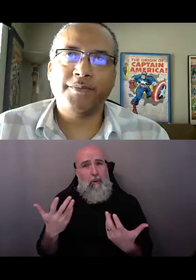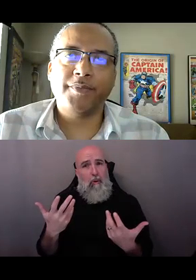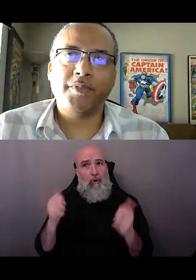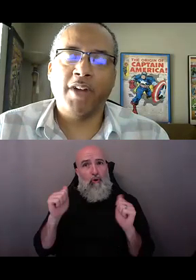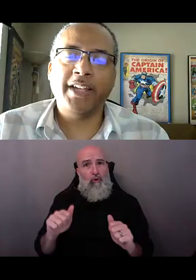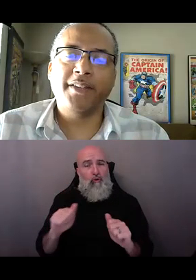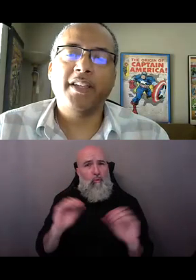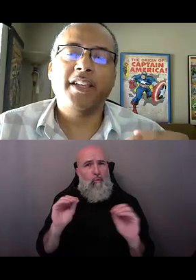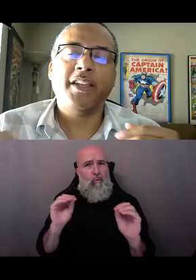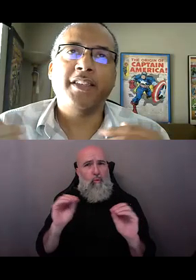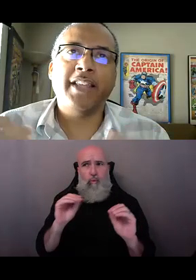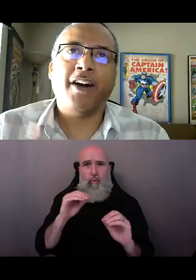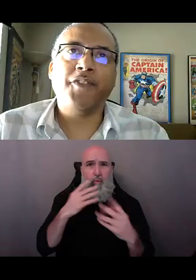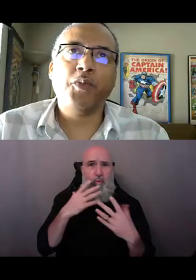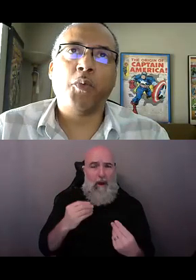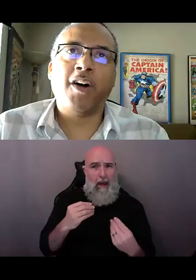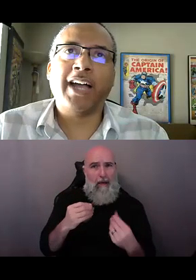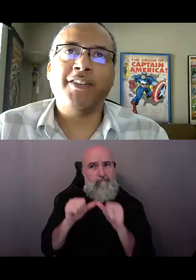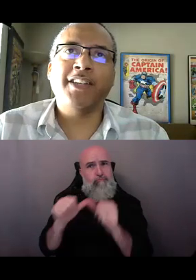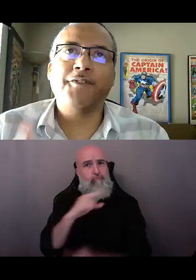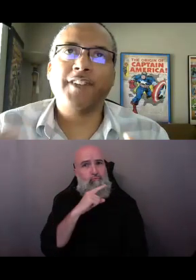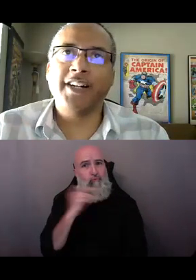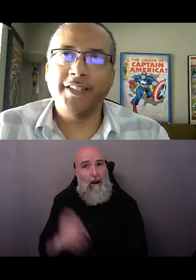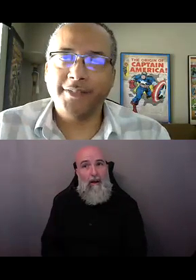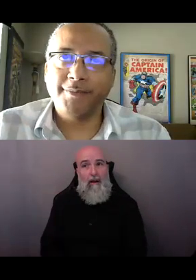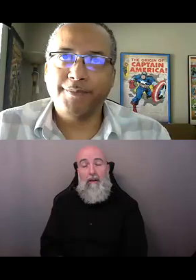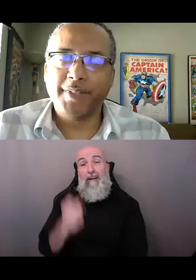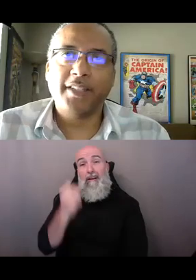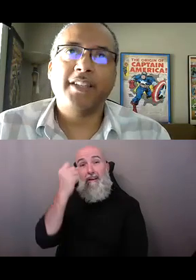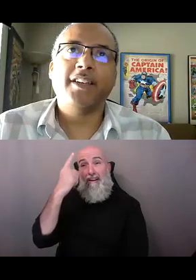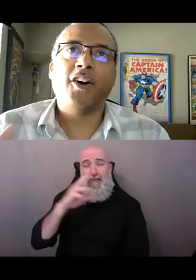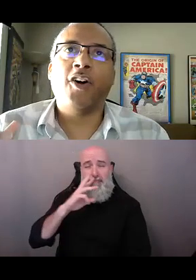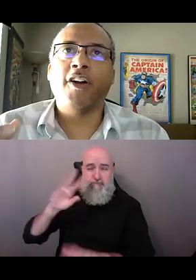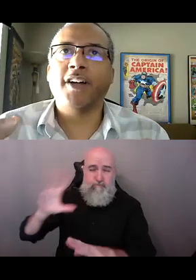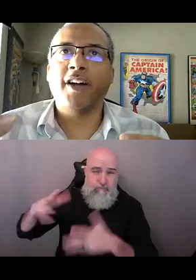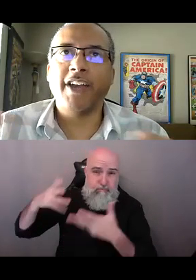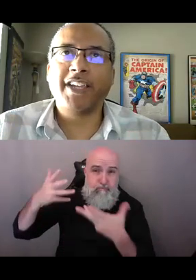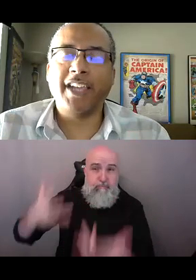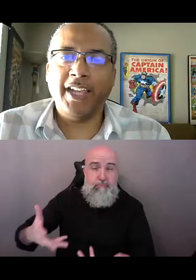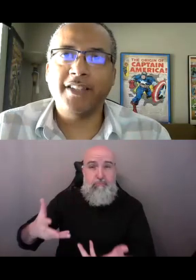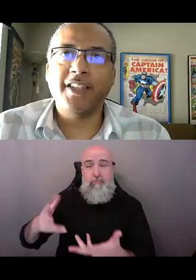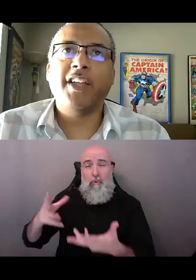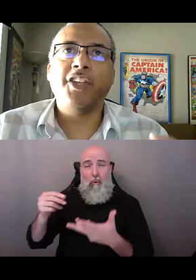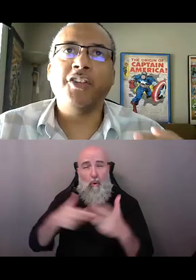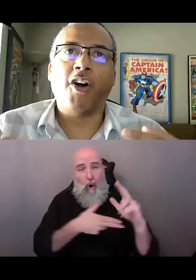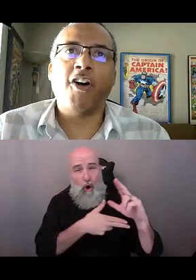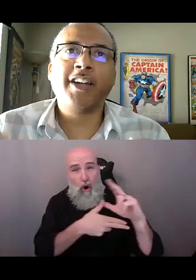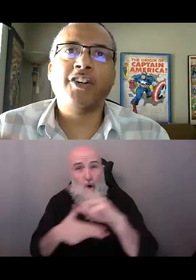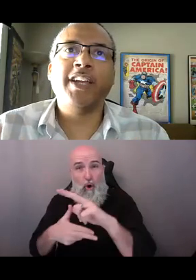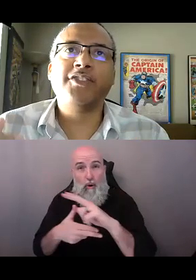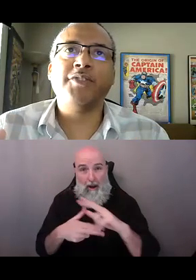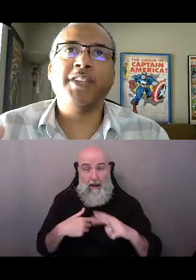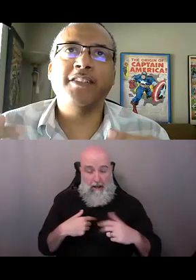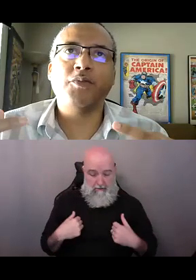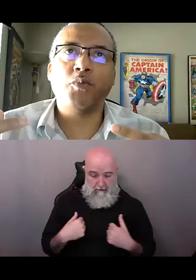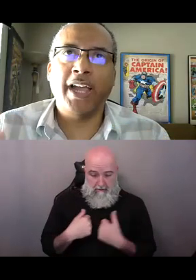all, right? Now, if you were to walk out in a flood or a hurricane, you are